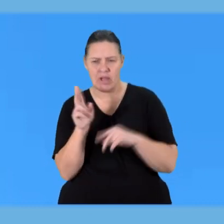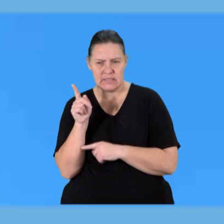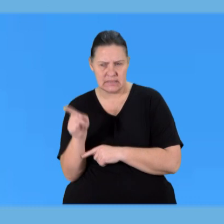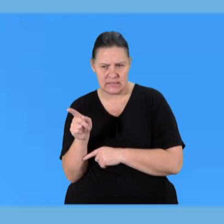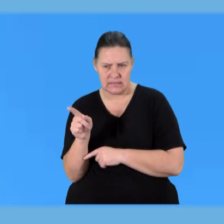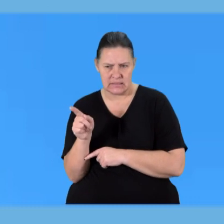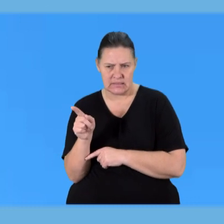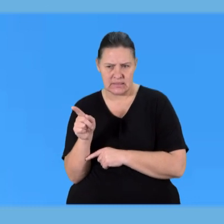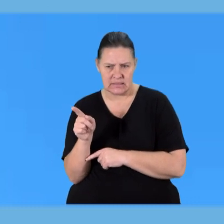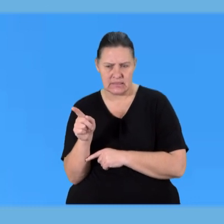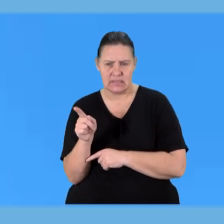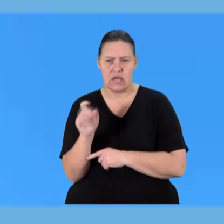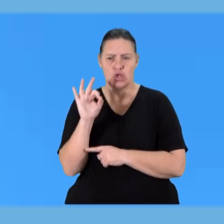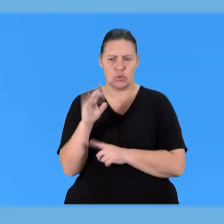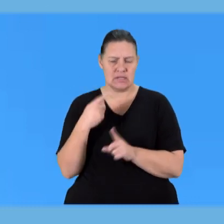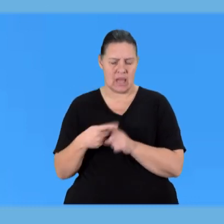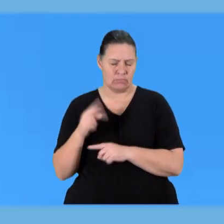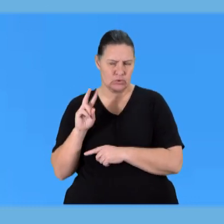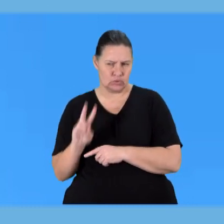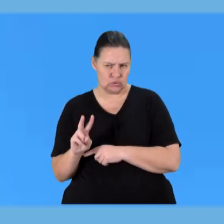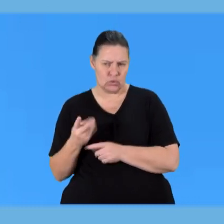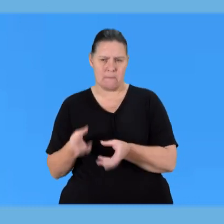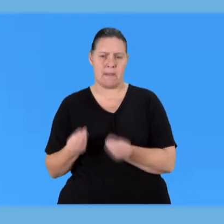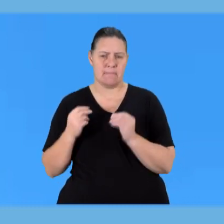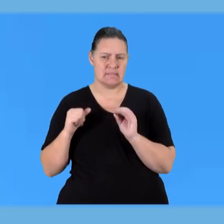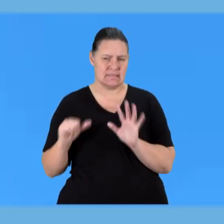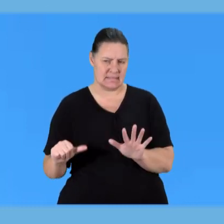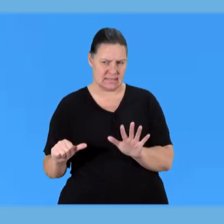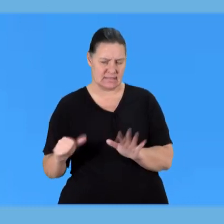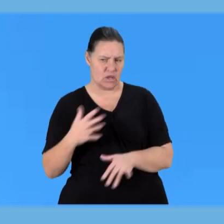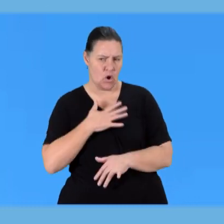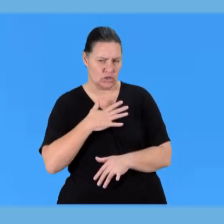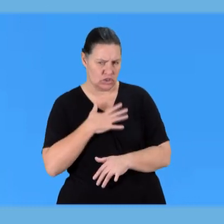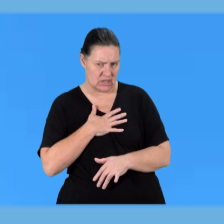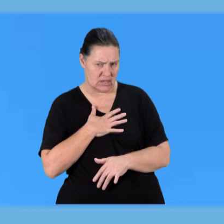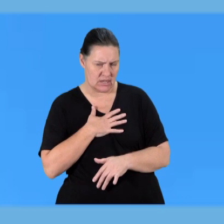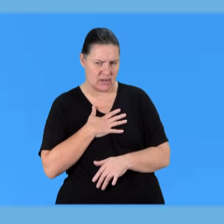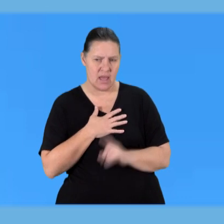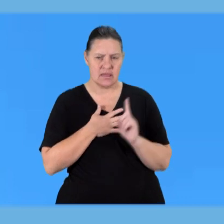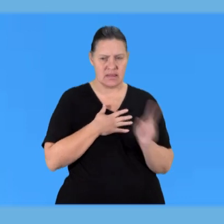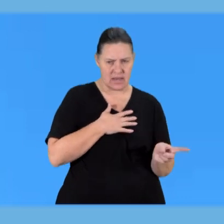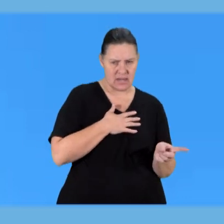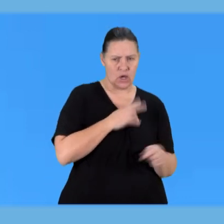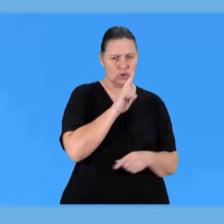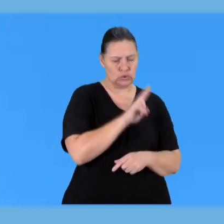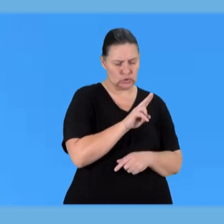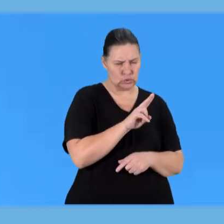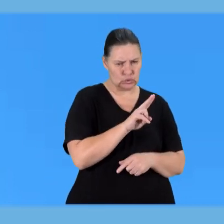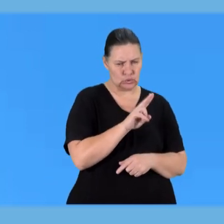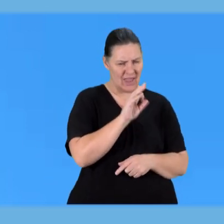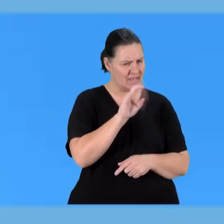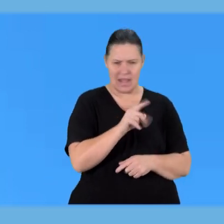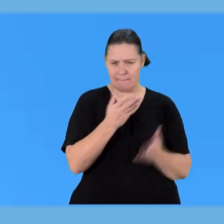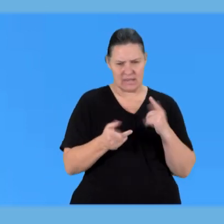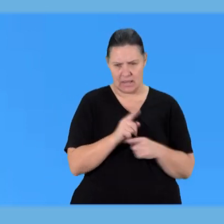the reactants, 3 times 2 gives me 6 oxygen. And then 2 Fe